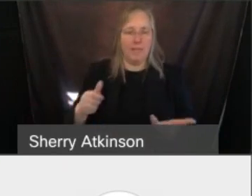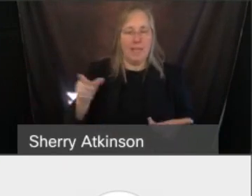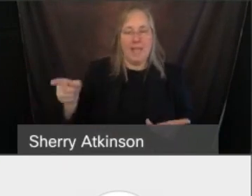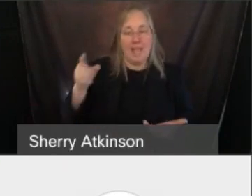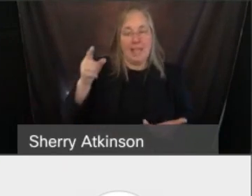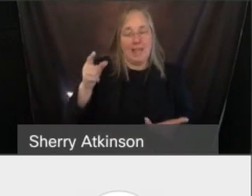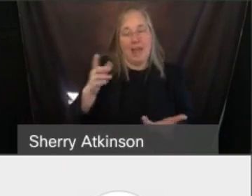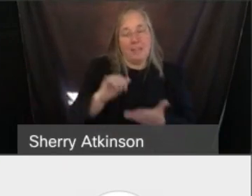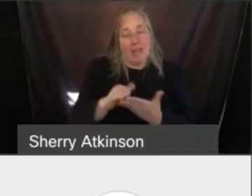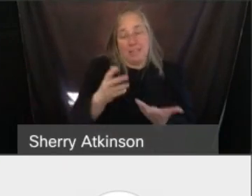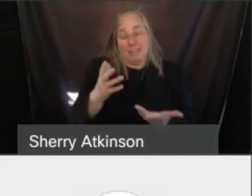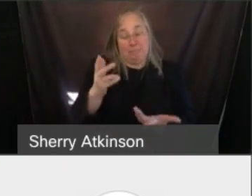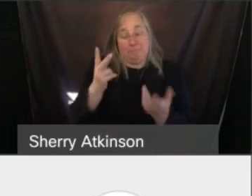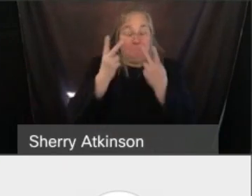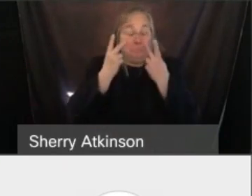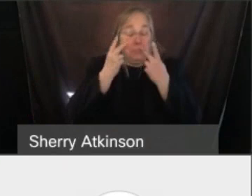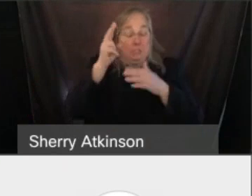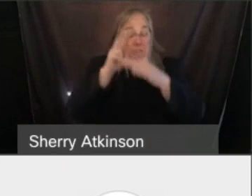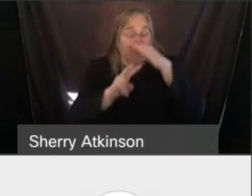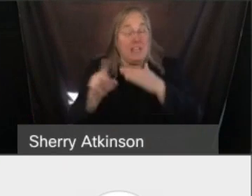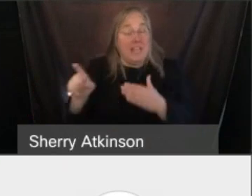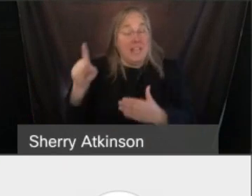so for whatever that's worth.